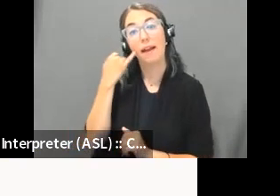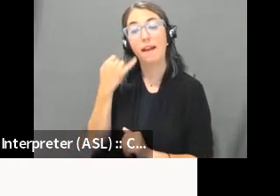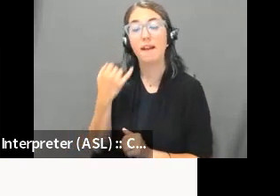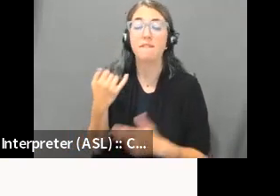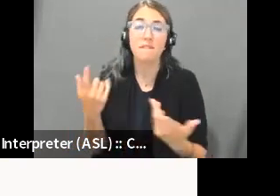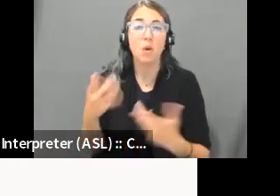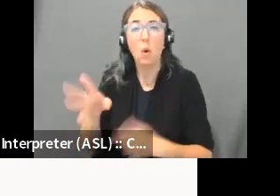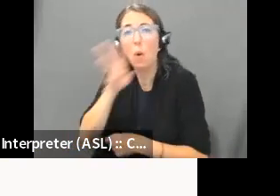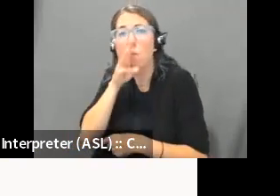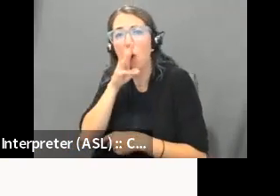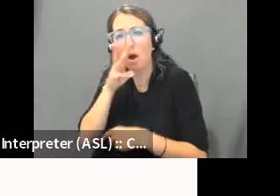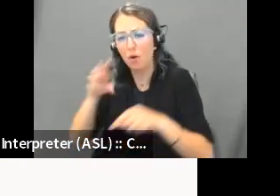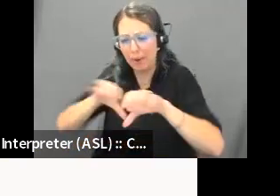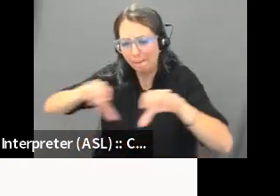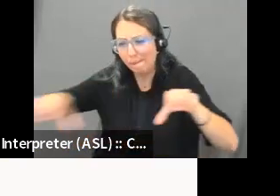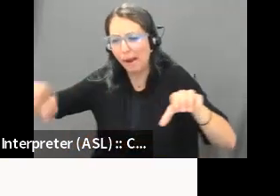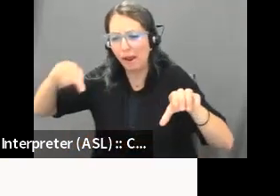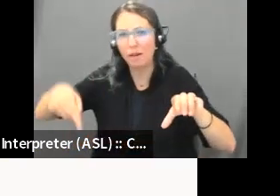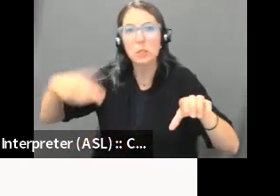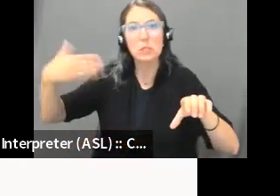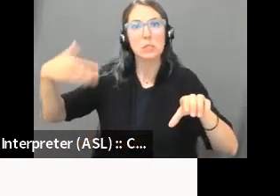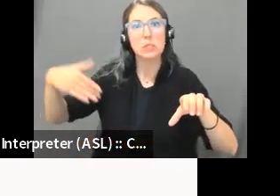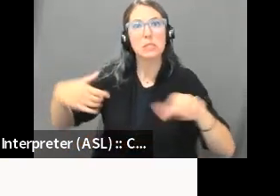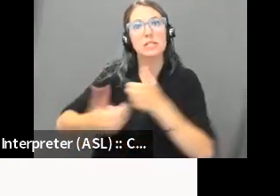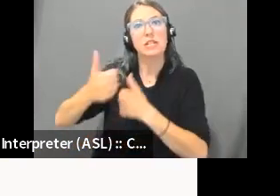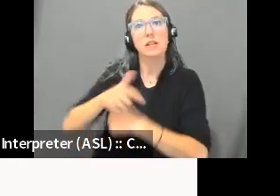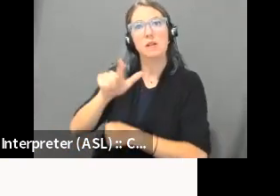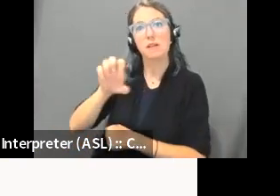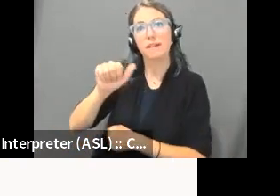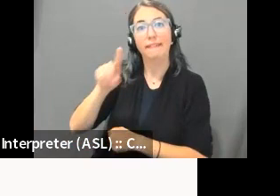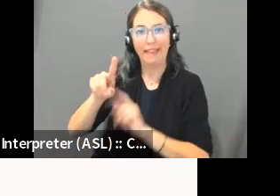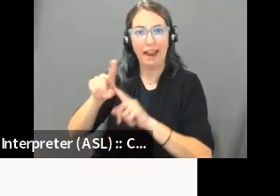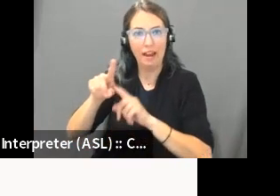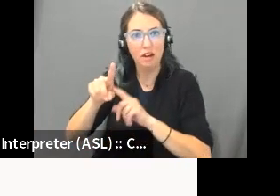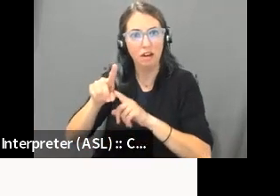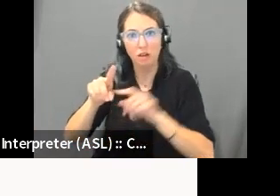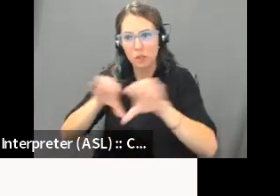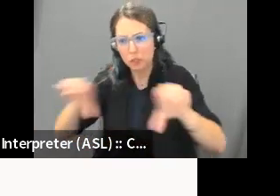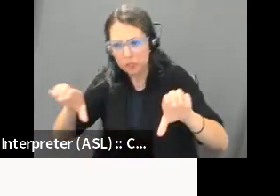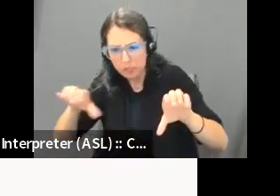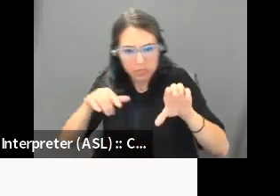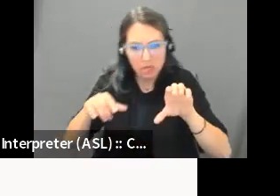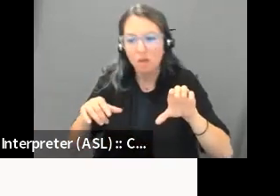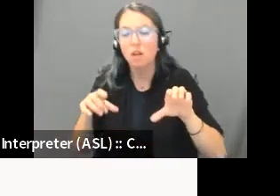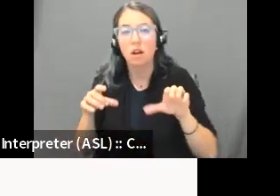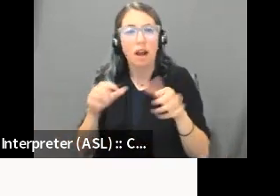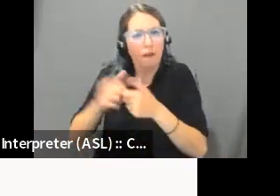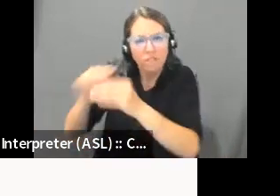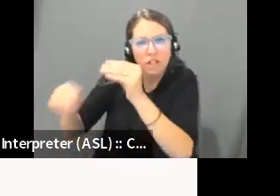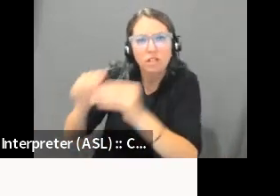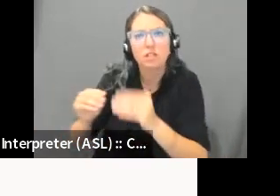pipes, what to do if there are environmental exposures to mold or pests that are triggering asthma in high rates among young